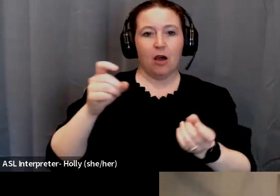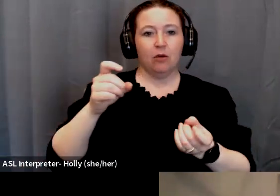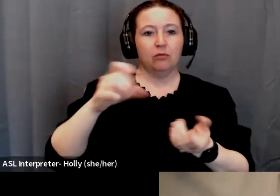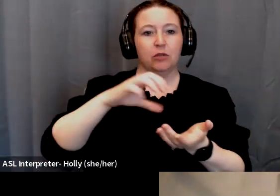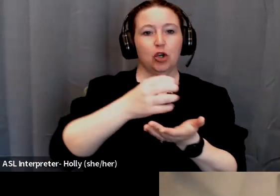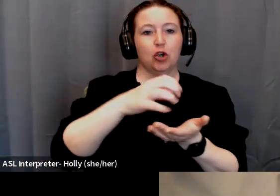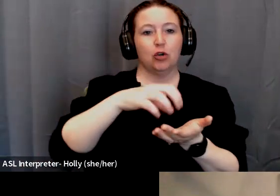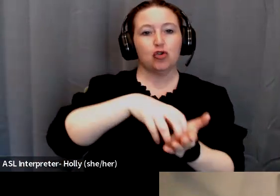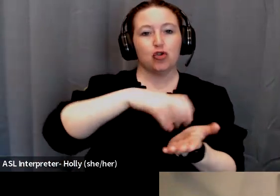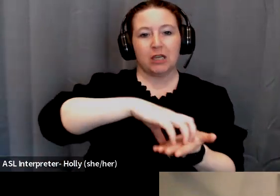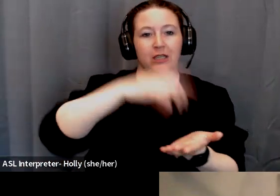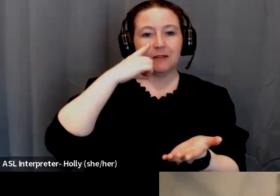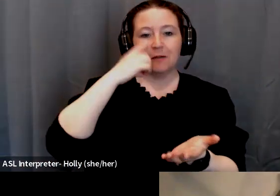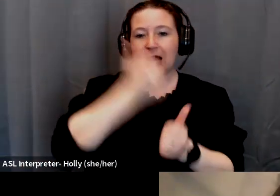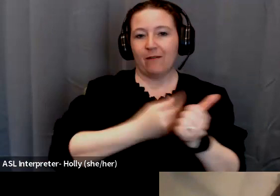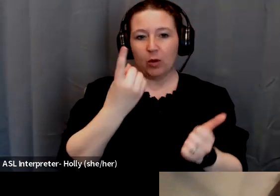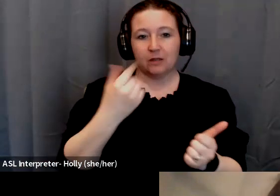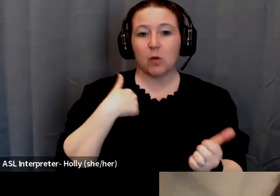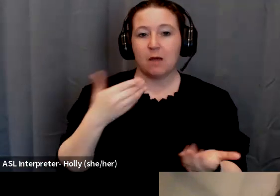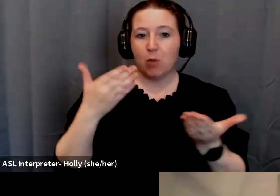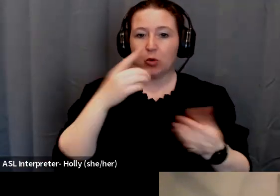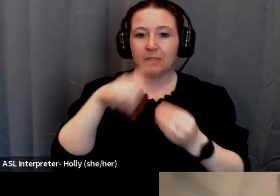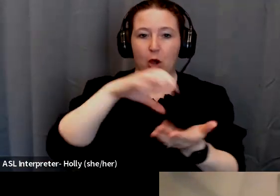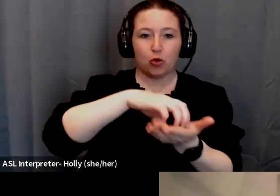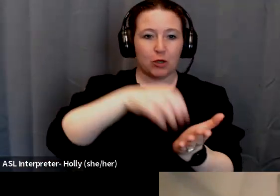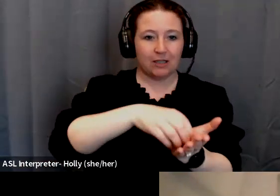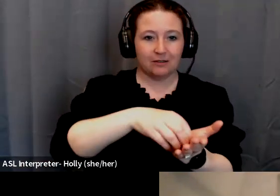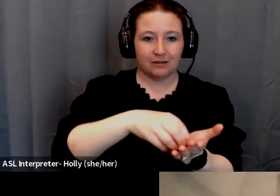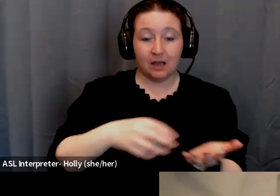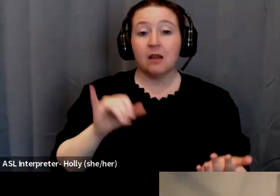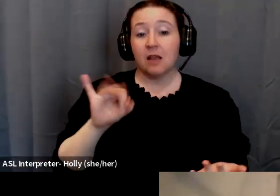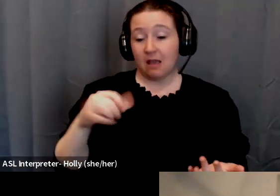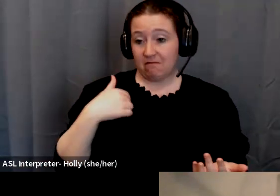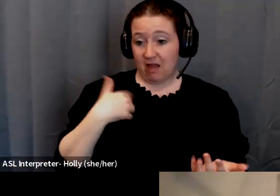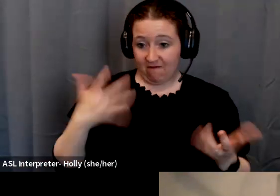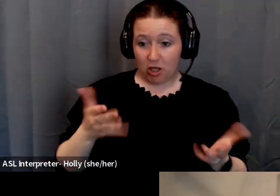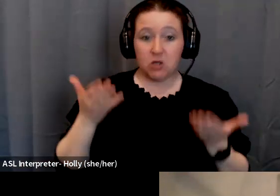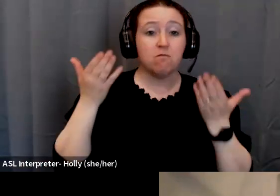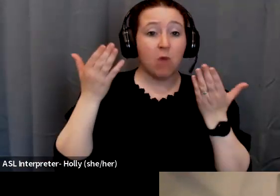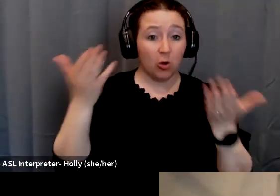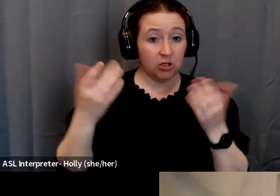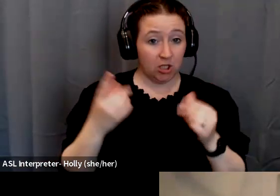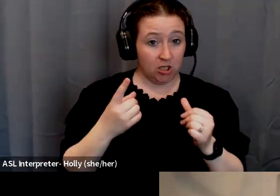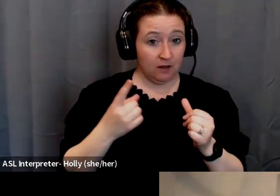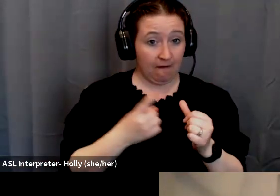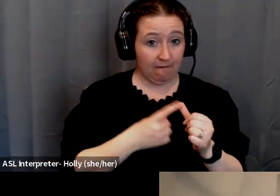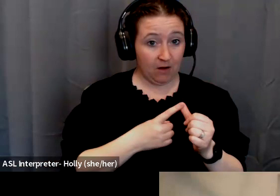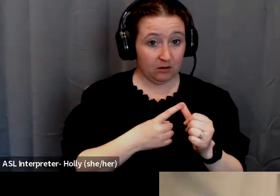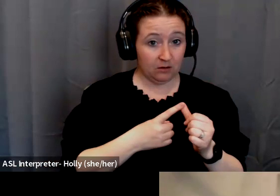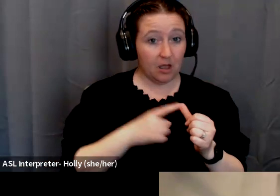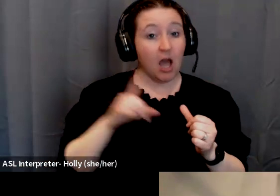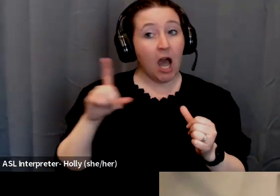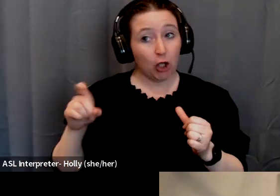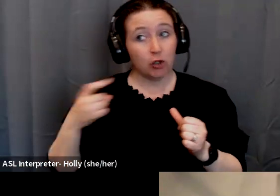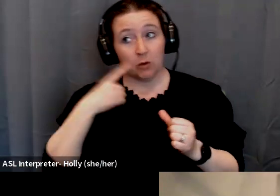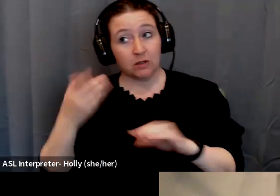So I'm making a motion about chocolate chip cookies. Now, if I did that, first of all, I should have told someone in